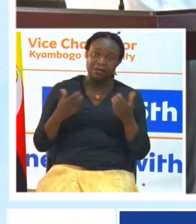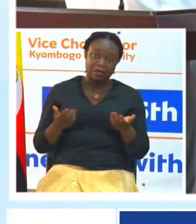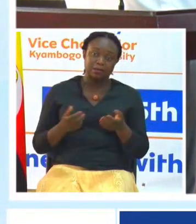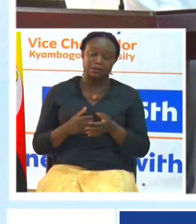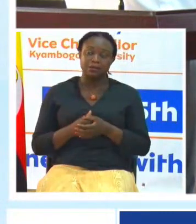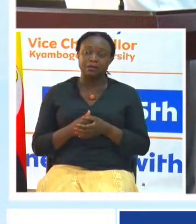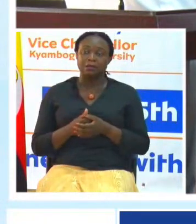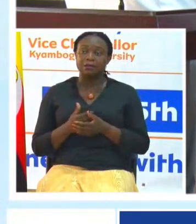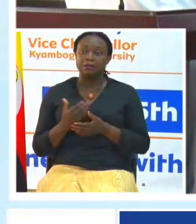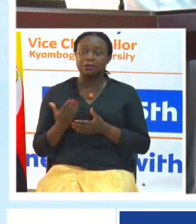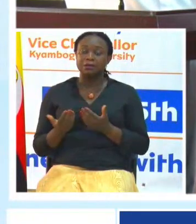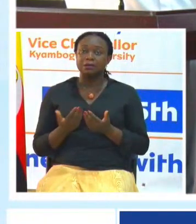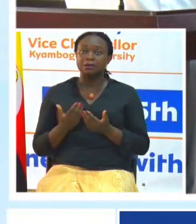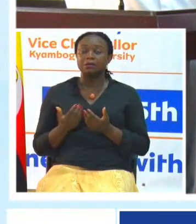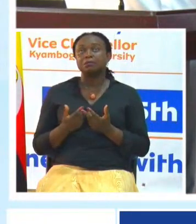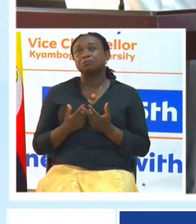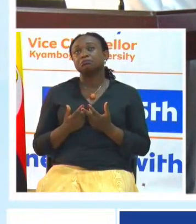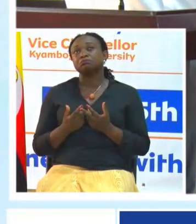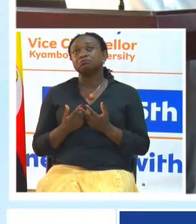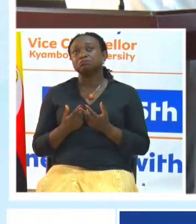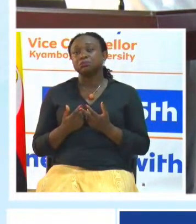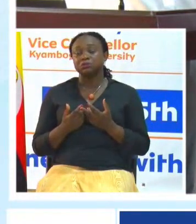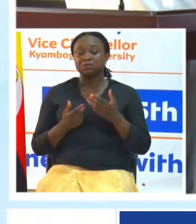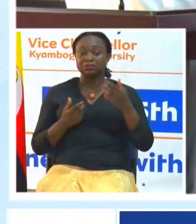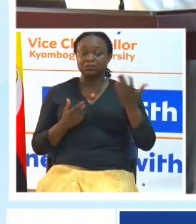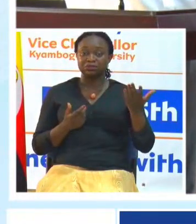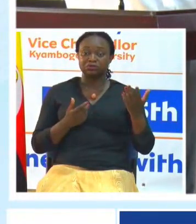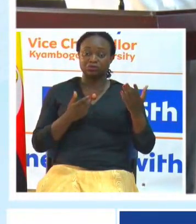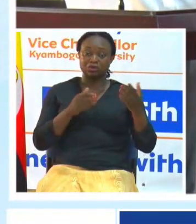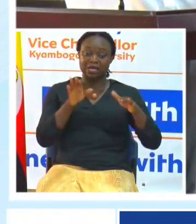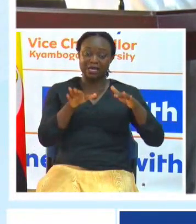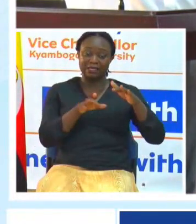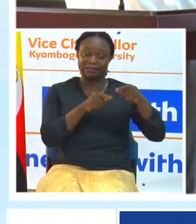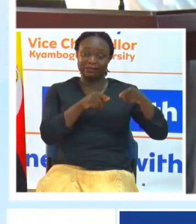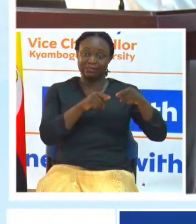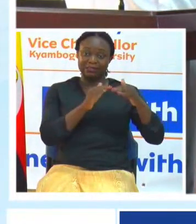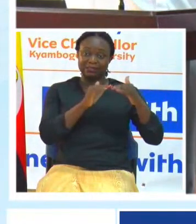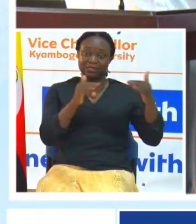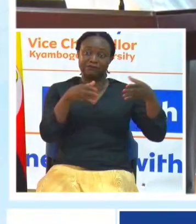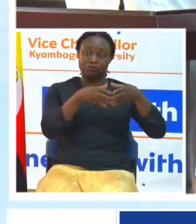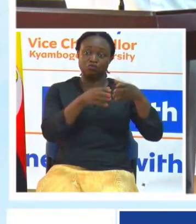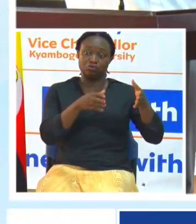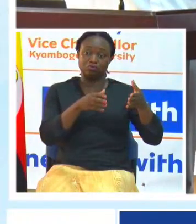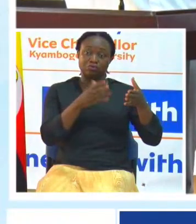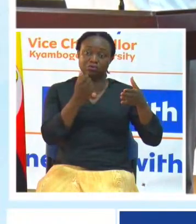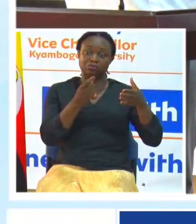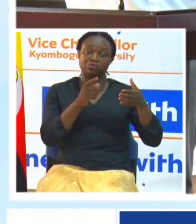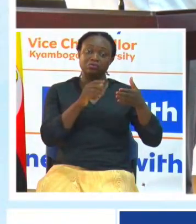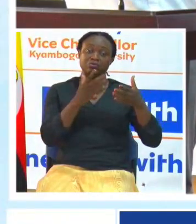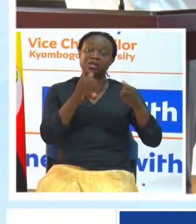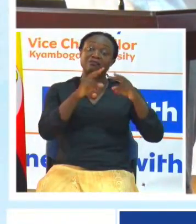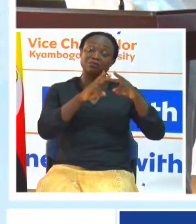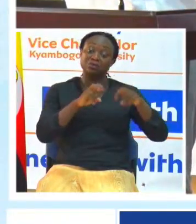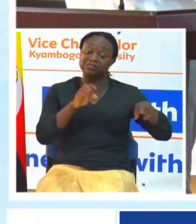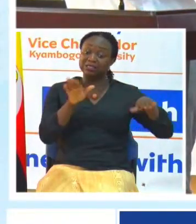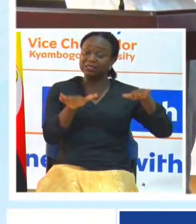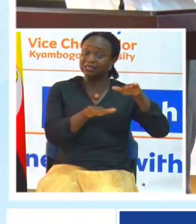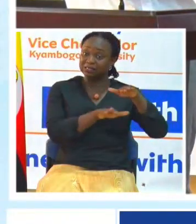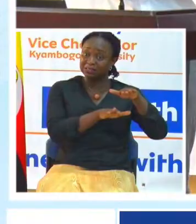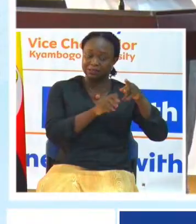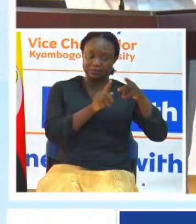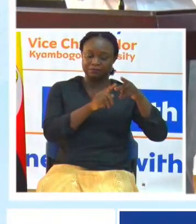Assistantships actually are divided into three categories. Number one, the research assistantship,